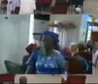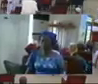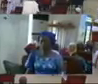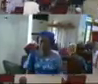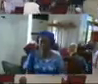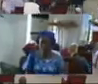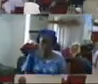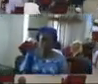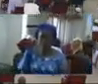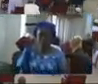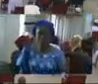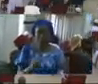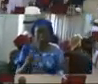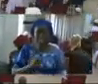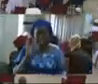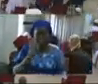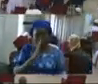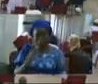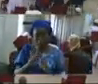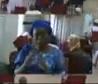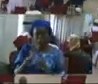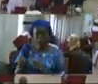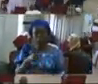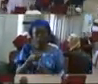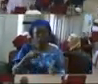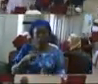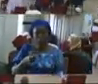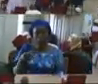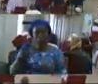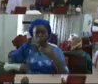I will be talking to you from Judges chapter 15,